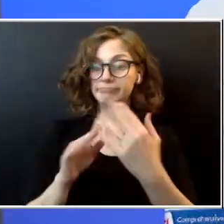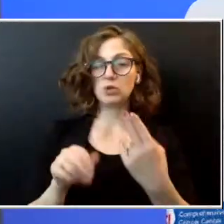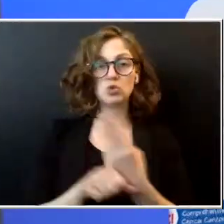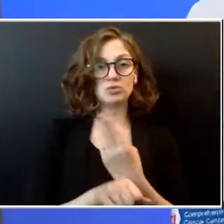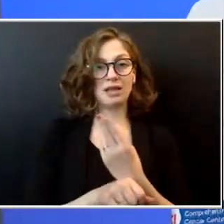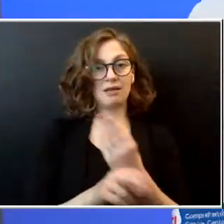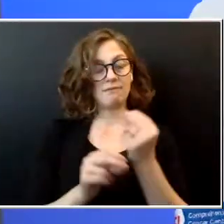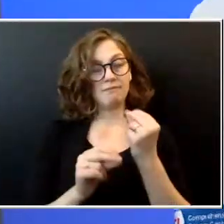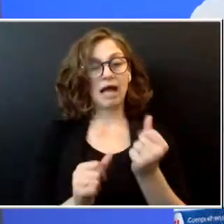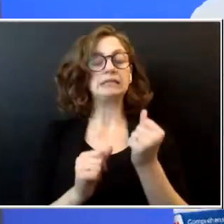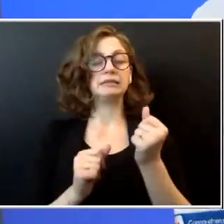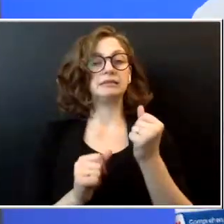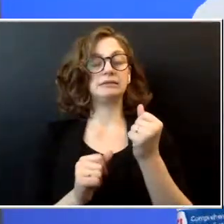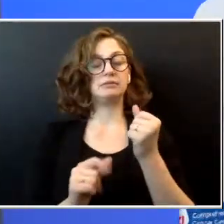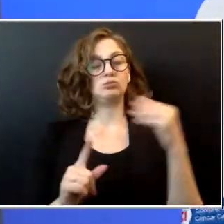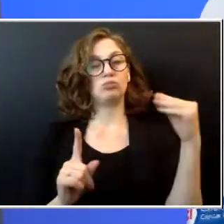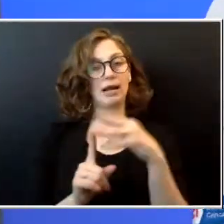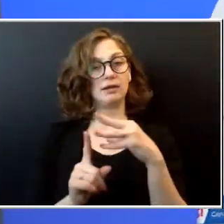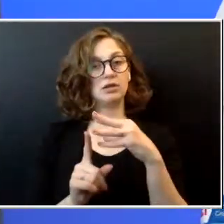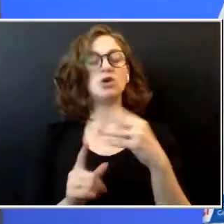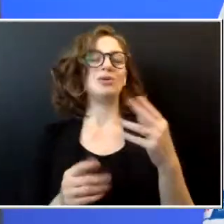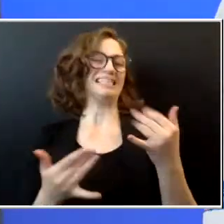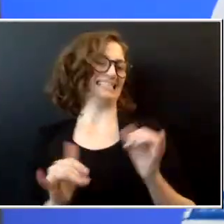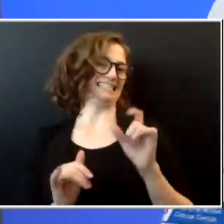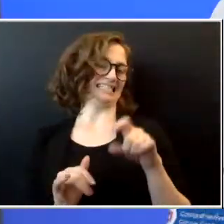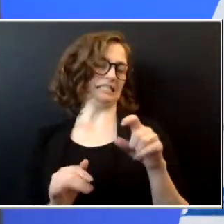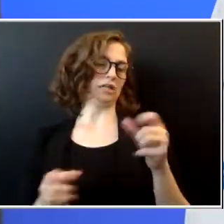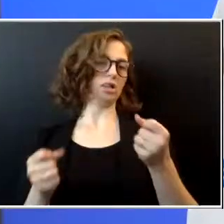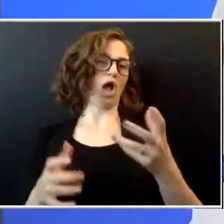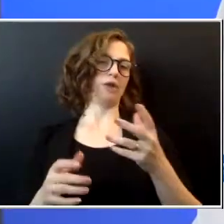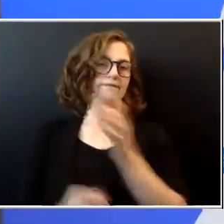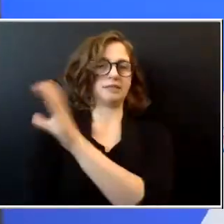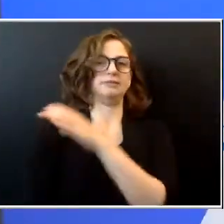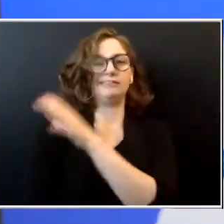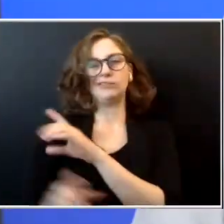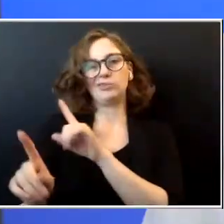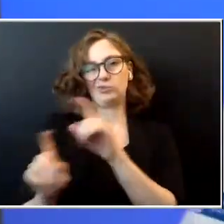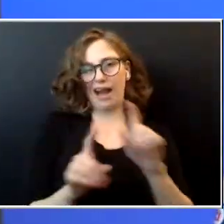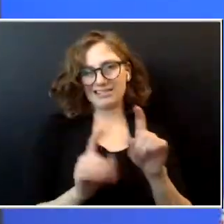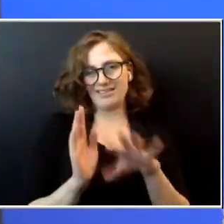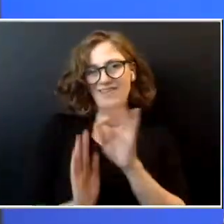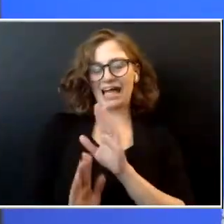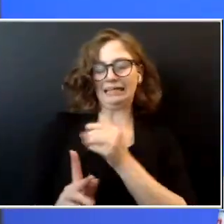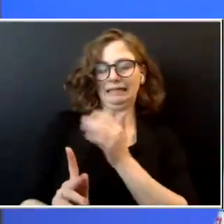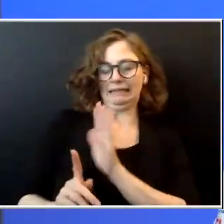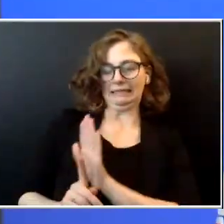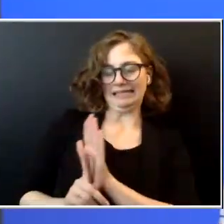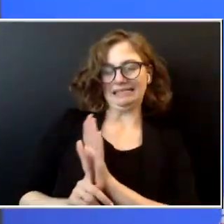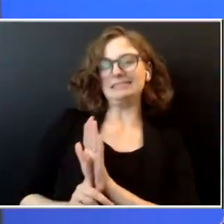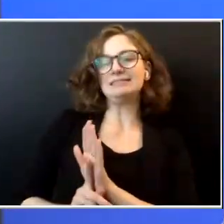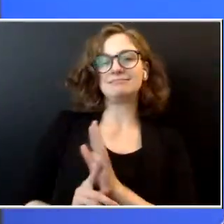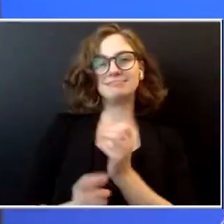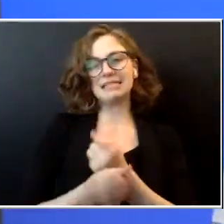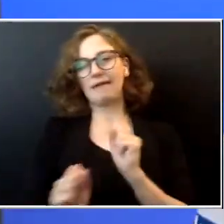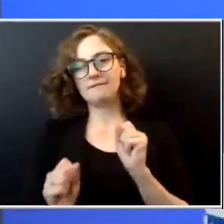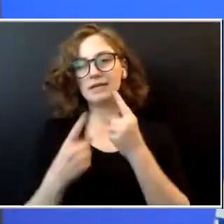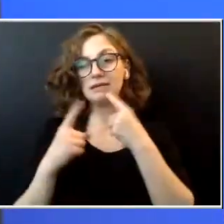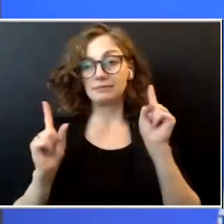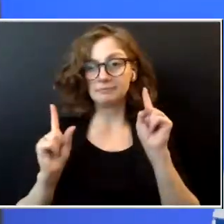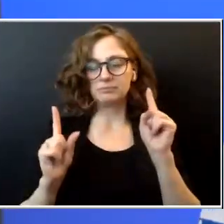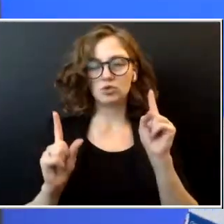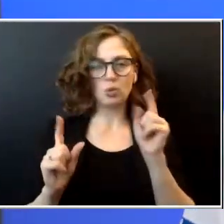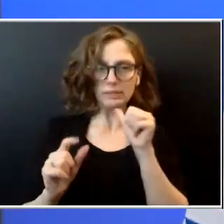clinical trials to establish its safety and efficacy, so it's not quite there yet. But I think